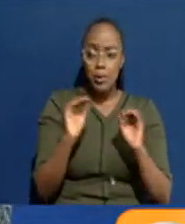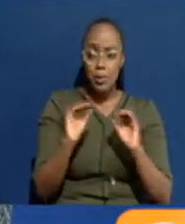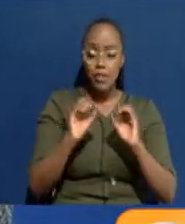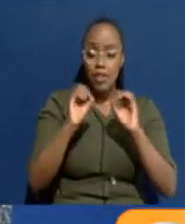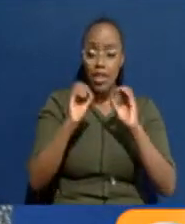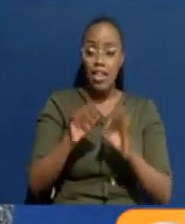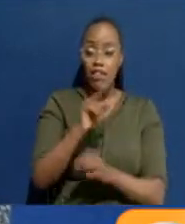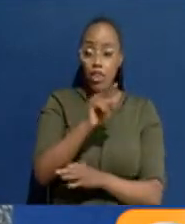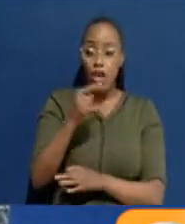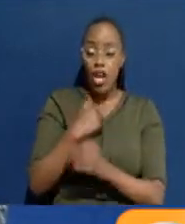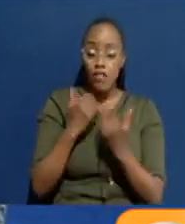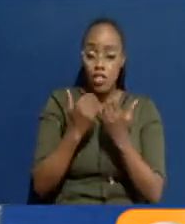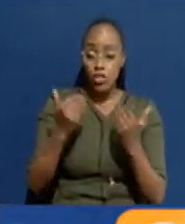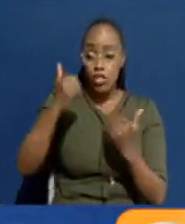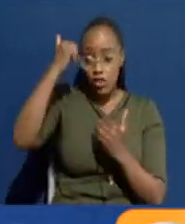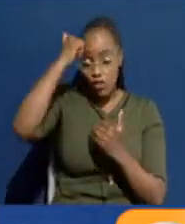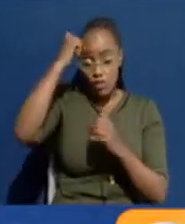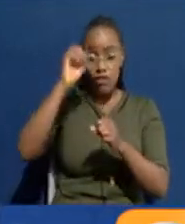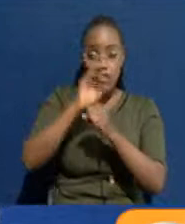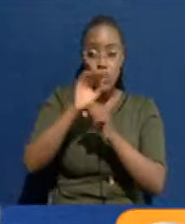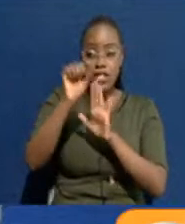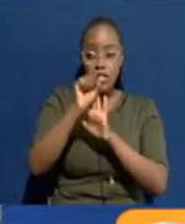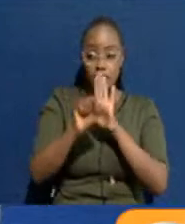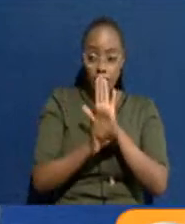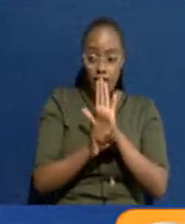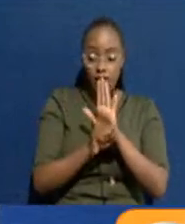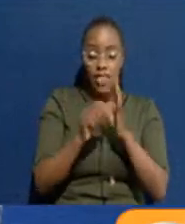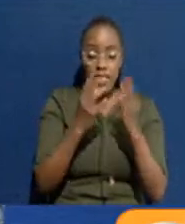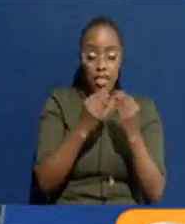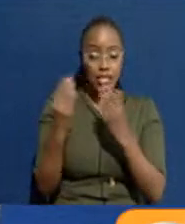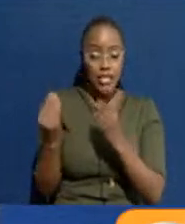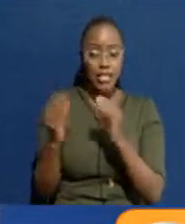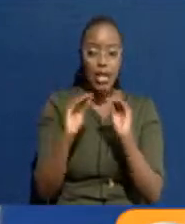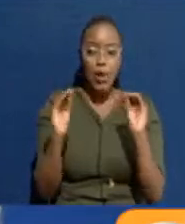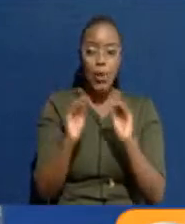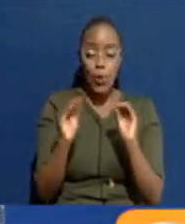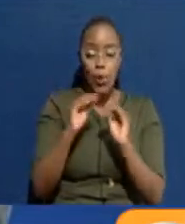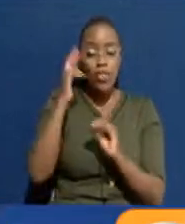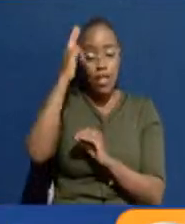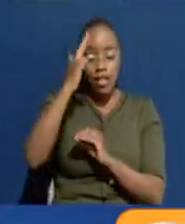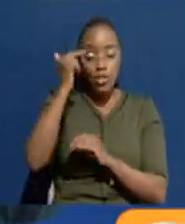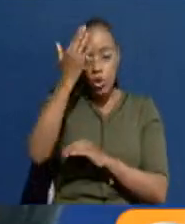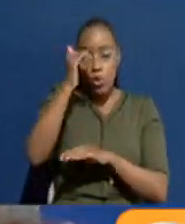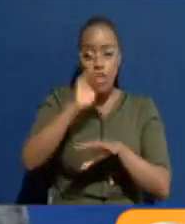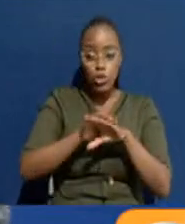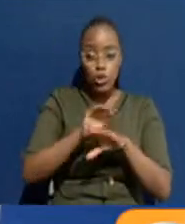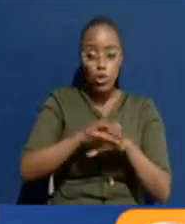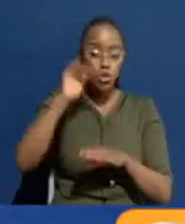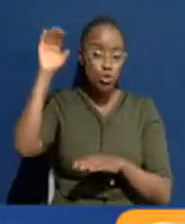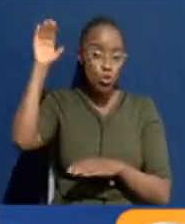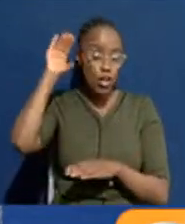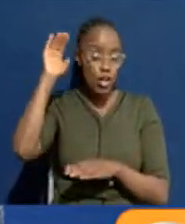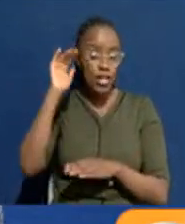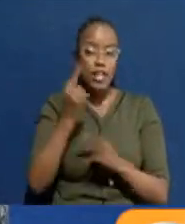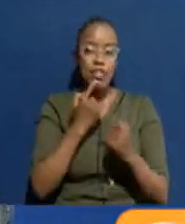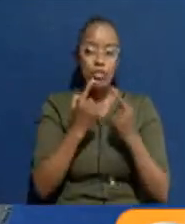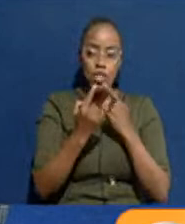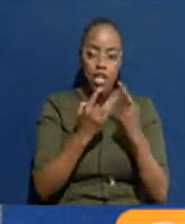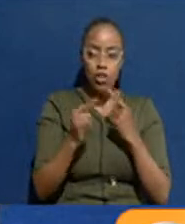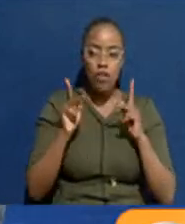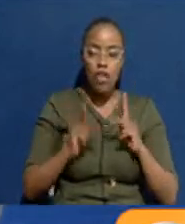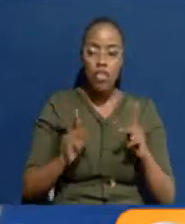to have children studying 14 subjects, it's not going to reduce. And that's why it's good listening to the overtones around